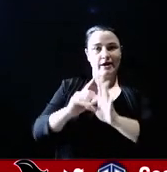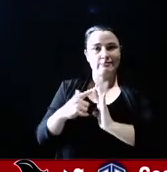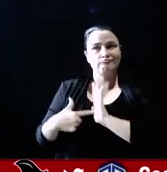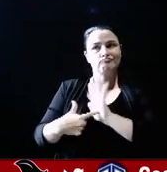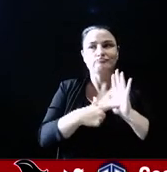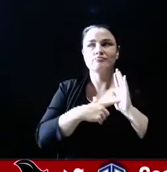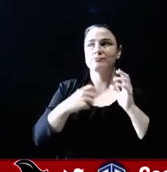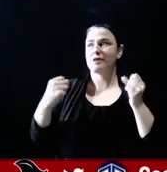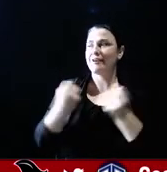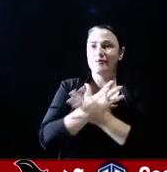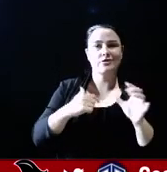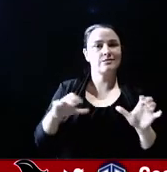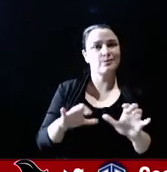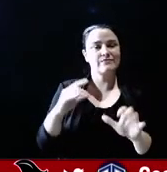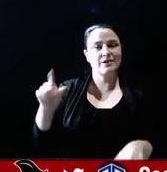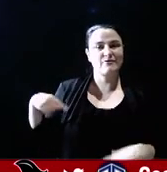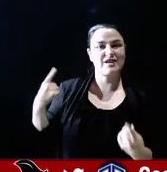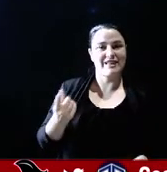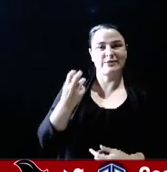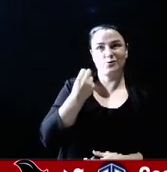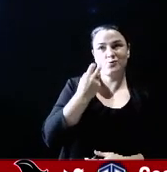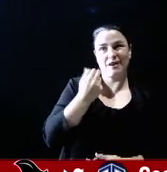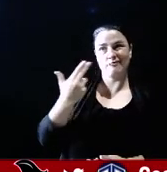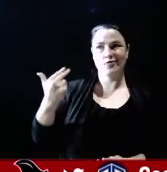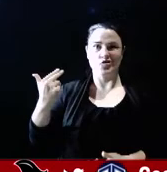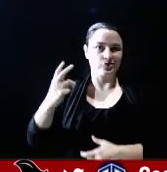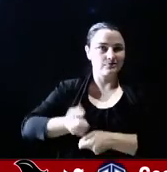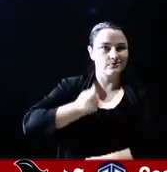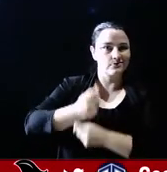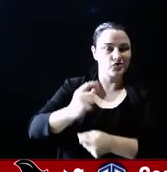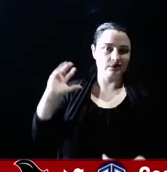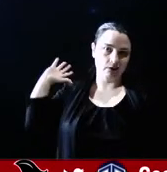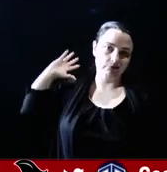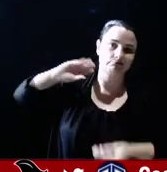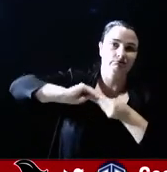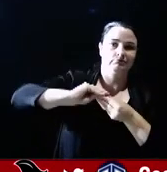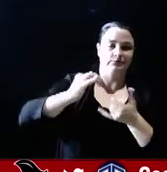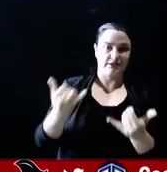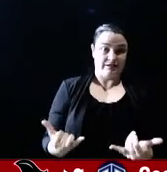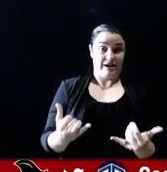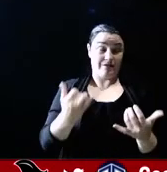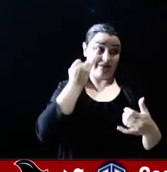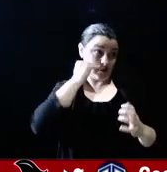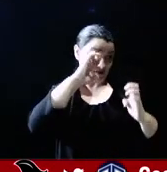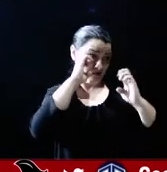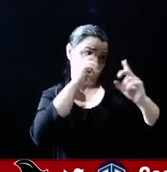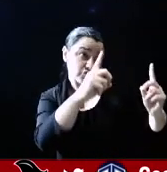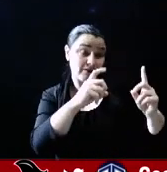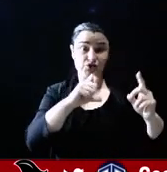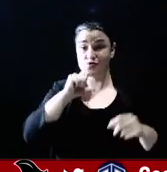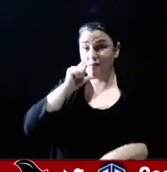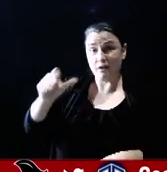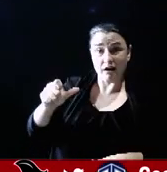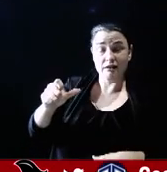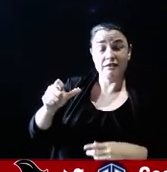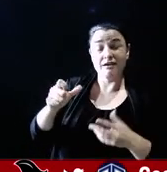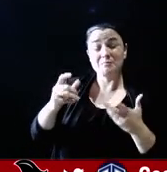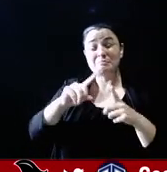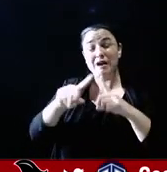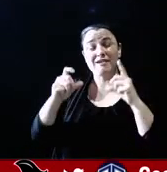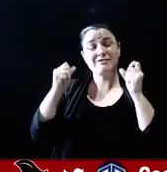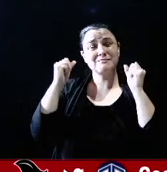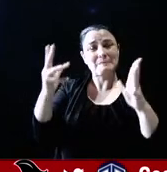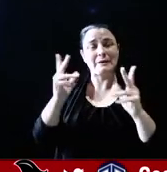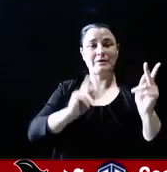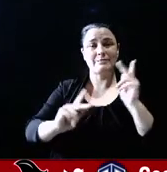12 to 13 years of our miraculous lives. Whether it may be education or not, we all have people that are close to our hearts that